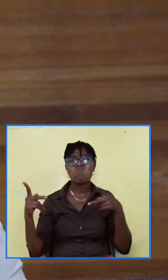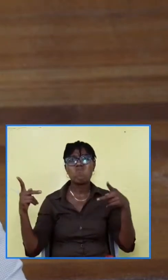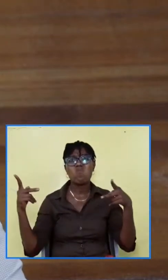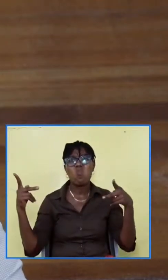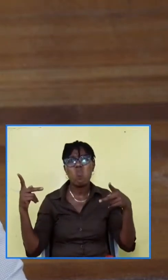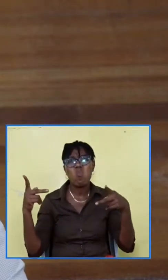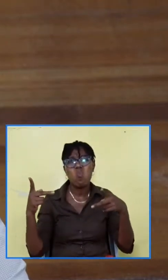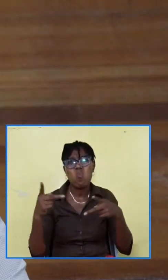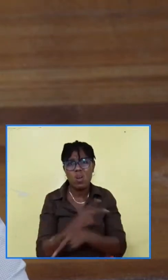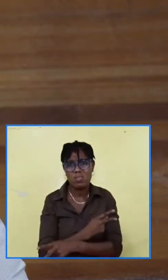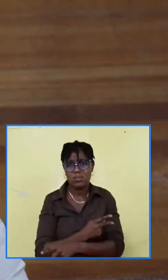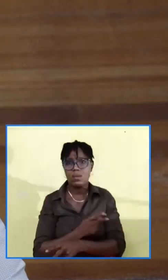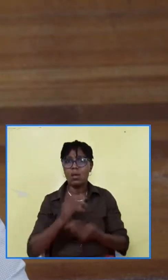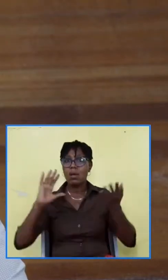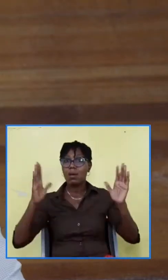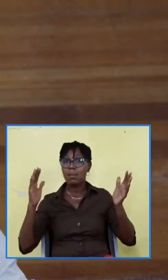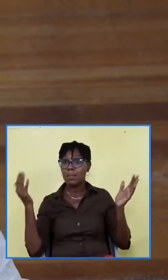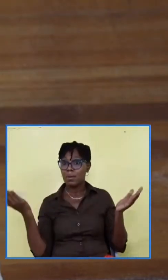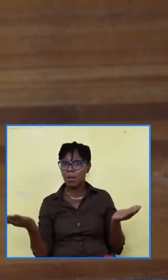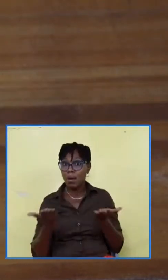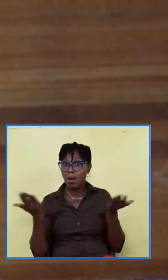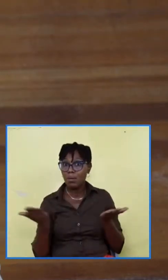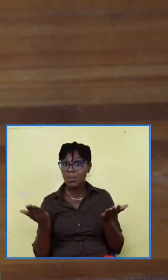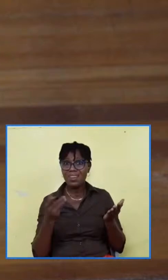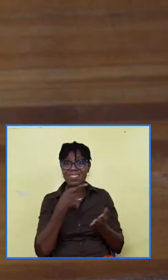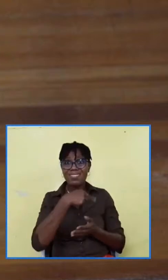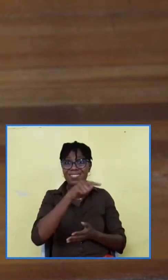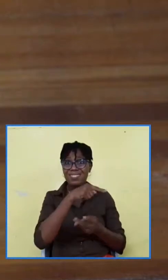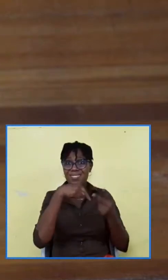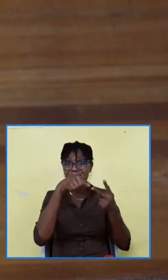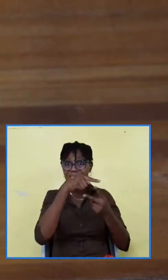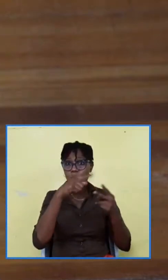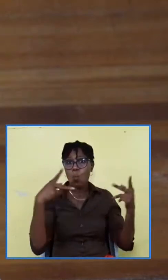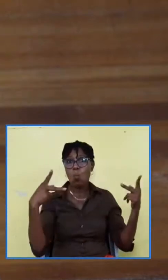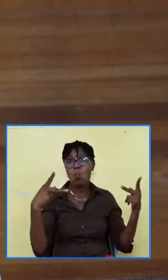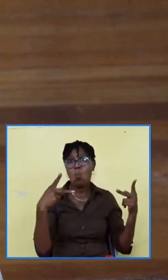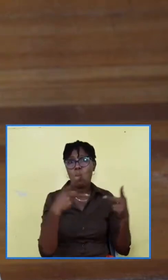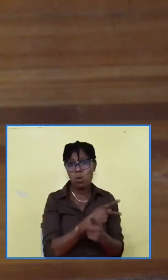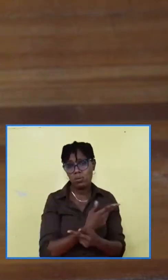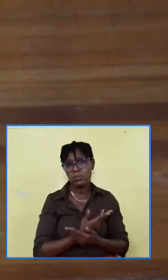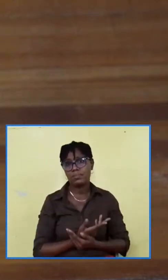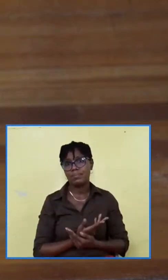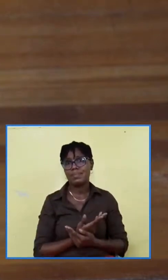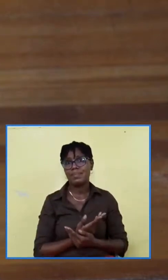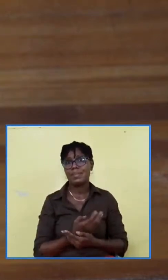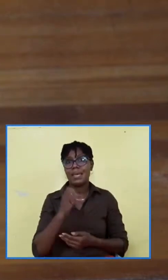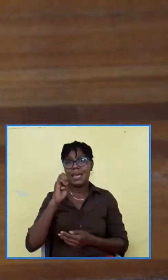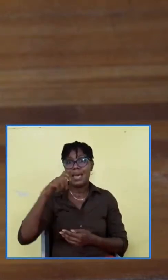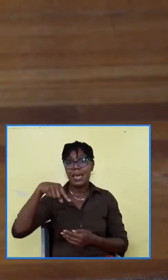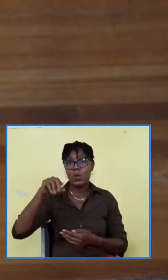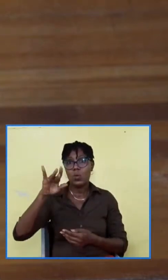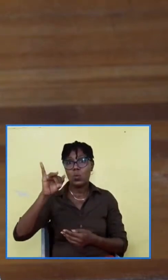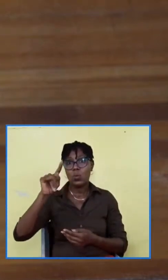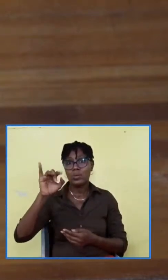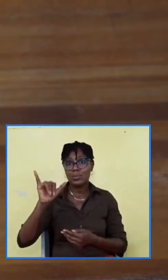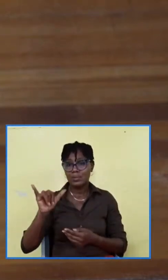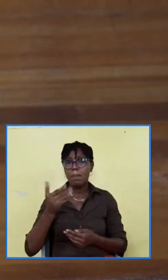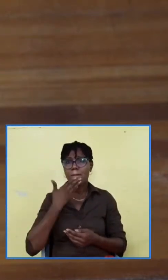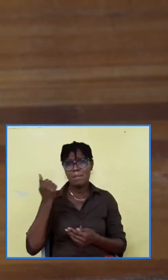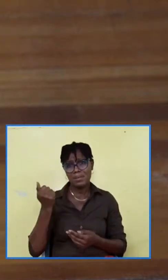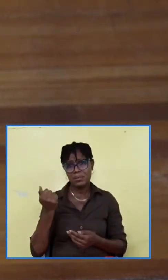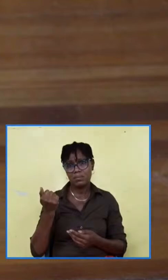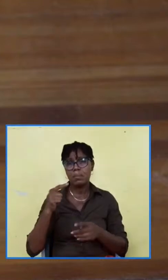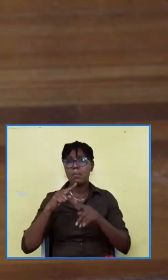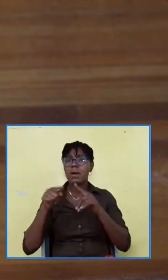ours. But the equity elements, which is like the S&P 500 and so on, are better. But the investment guidelines are